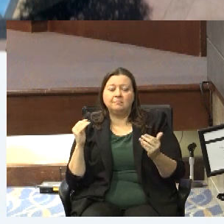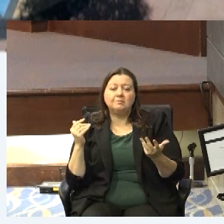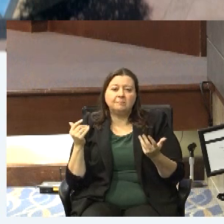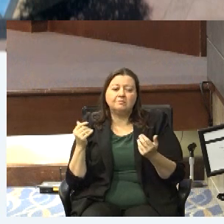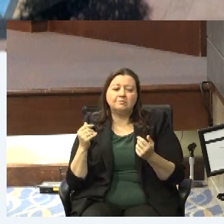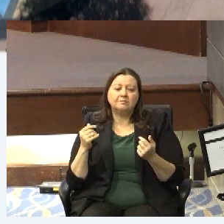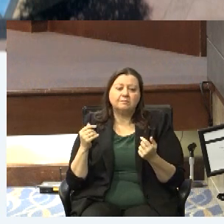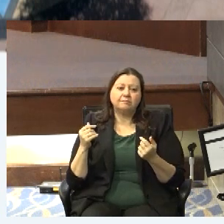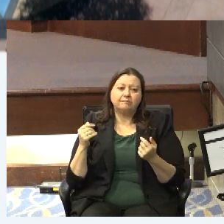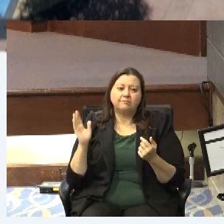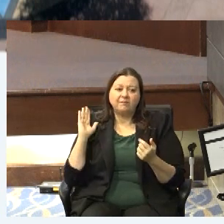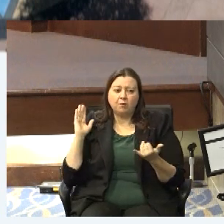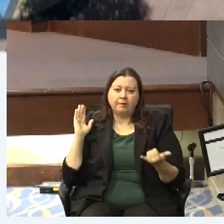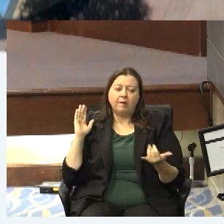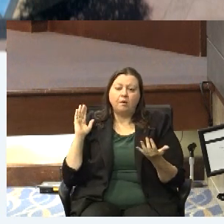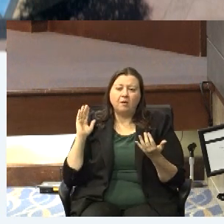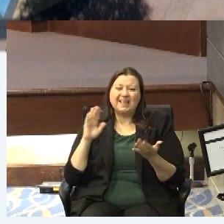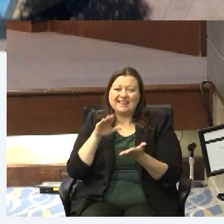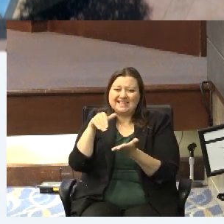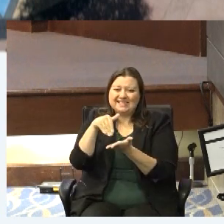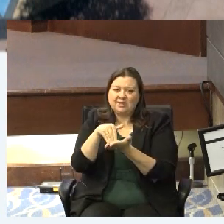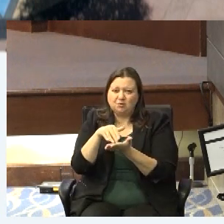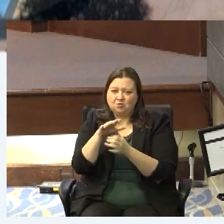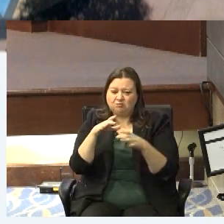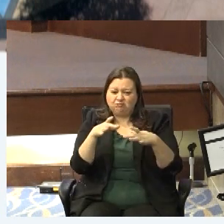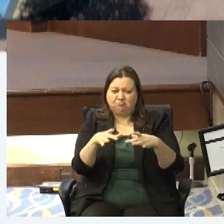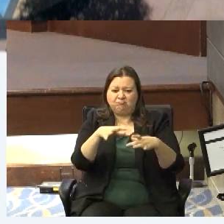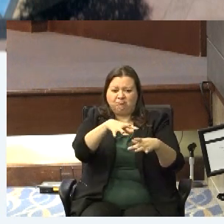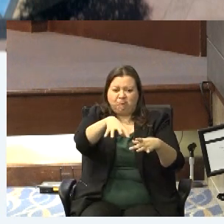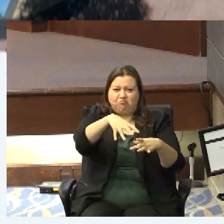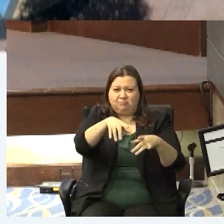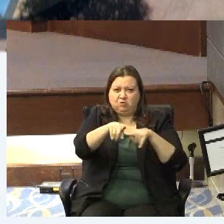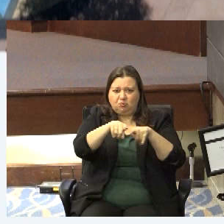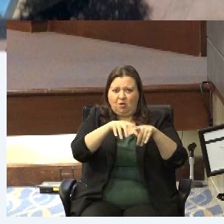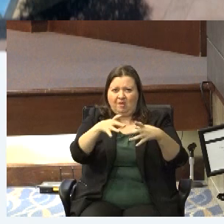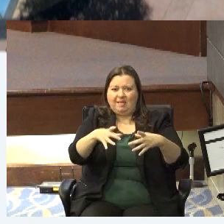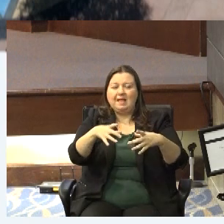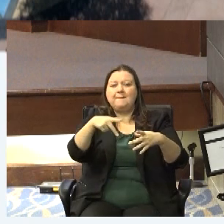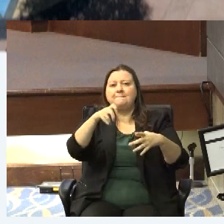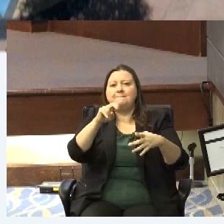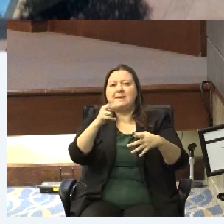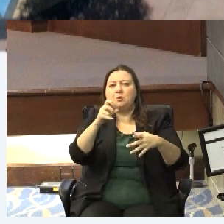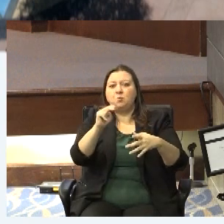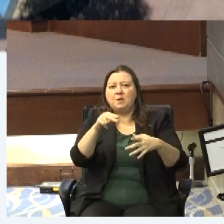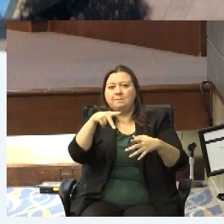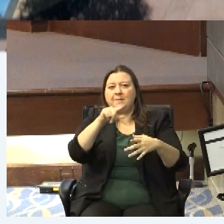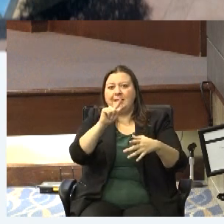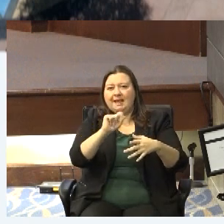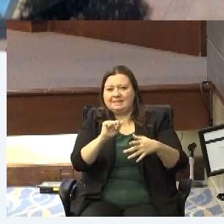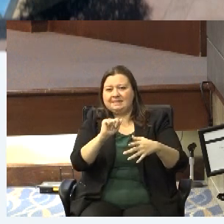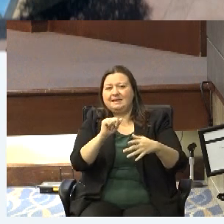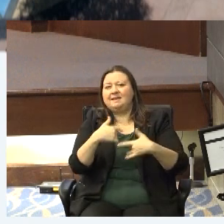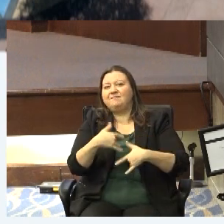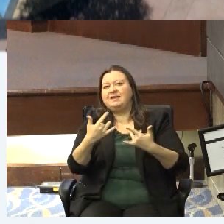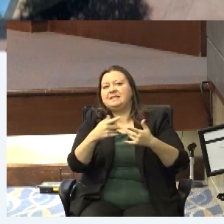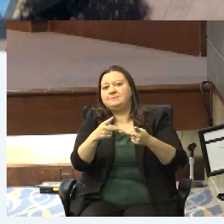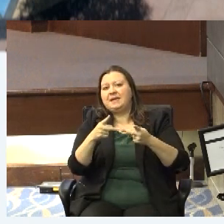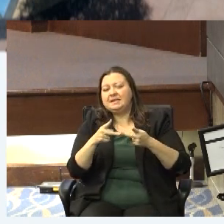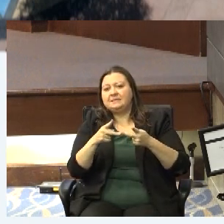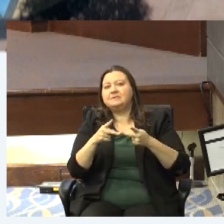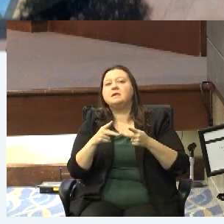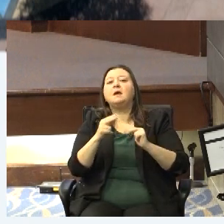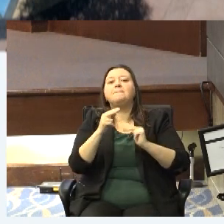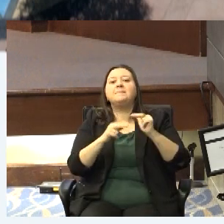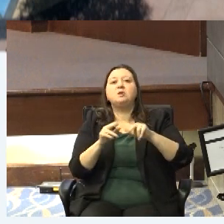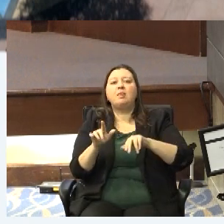today. That center area is the Penguin Plaza event space. Buildings on the